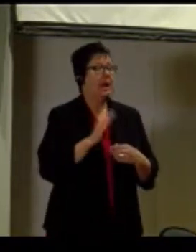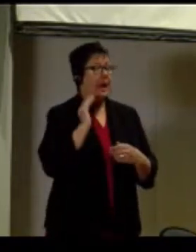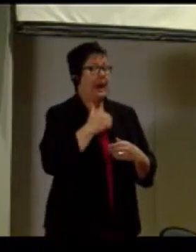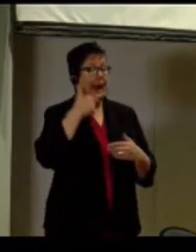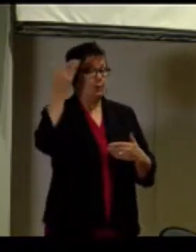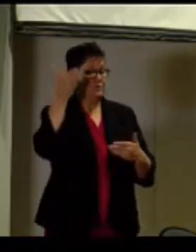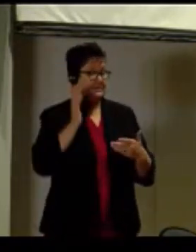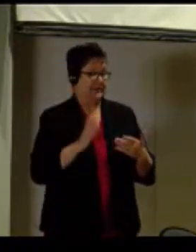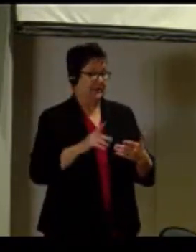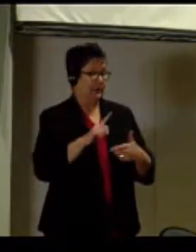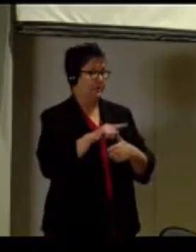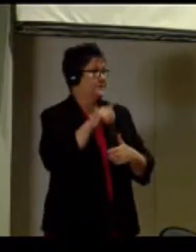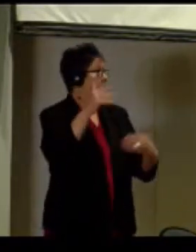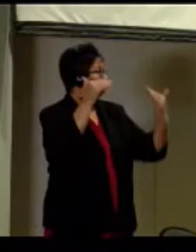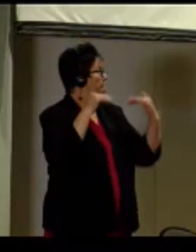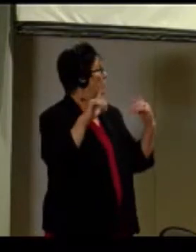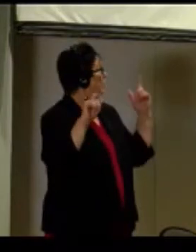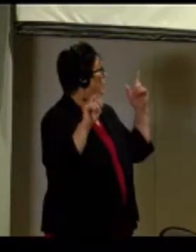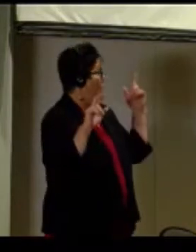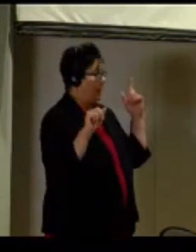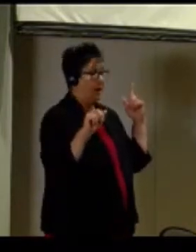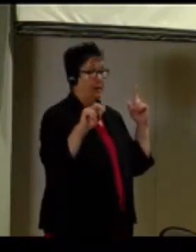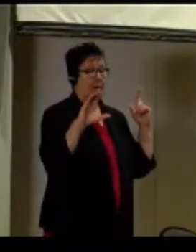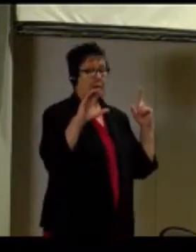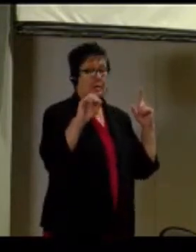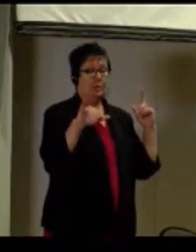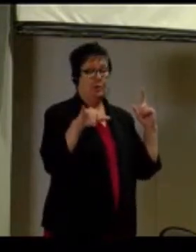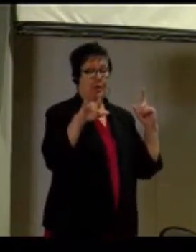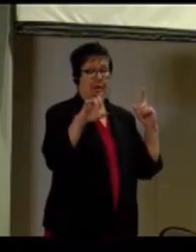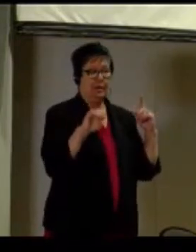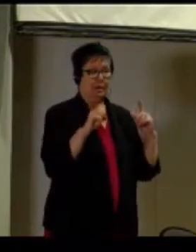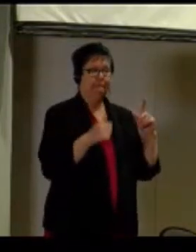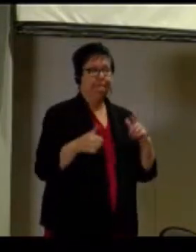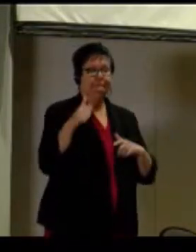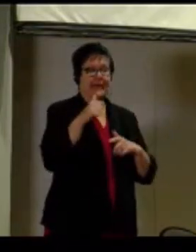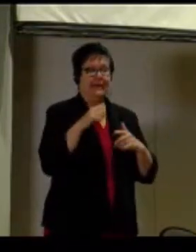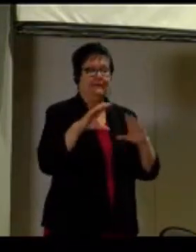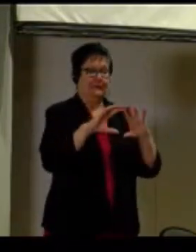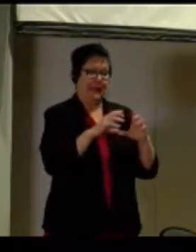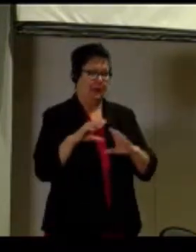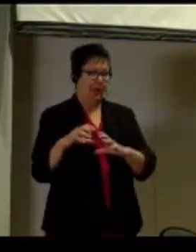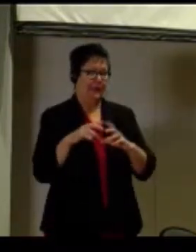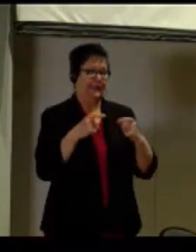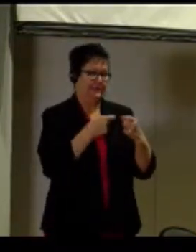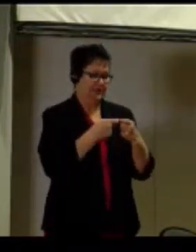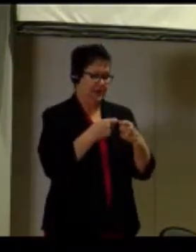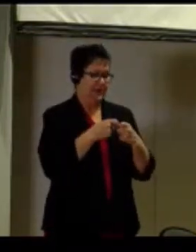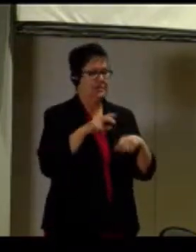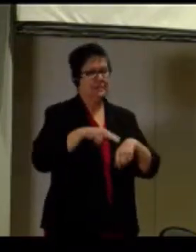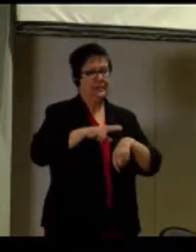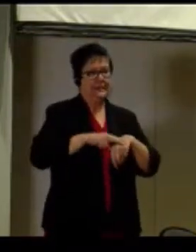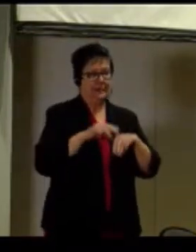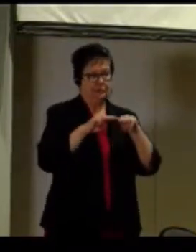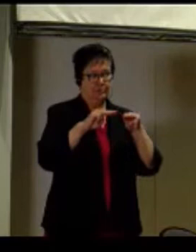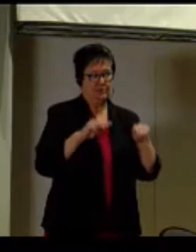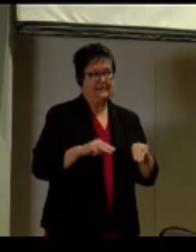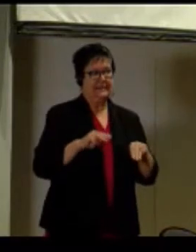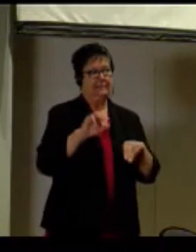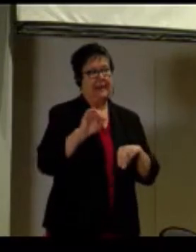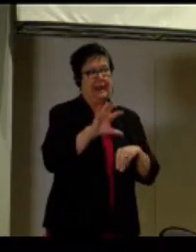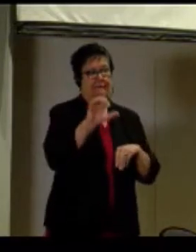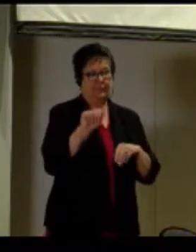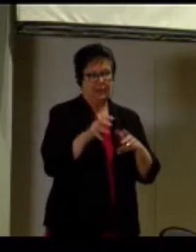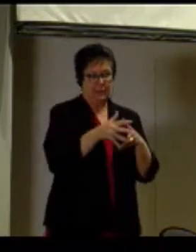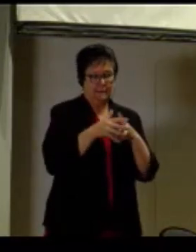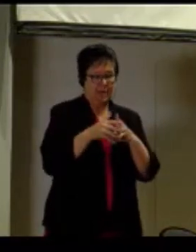today, Laura Coyle. Laura is the Head of Cataloging and Digitization at the National Museum of African American